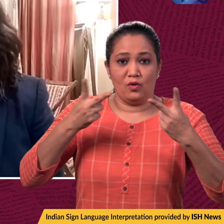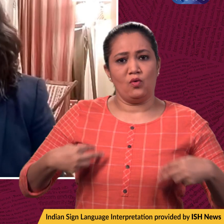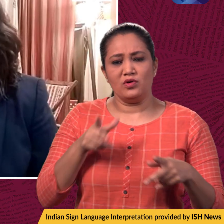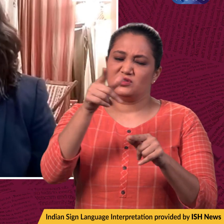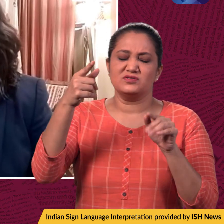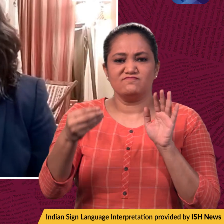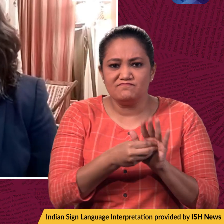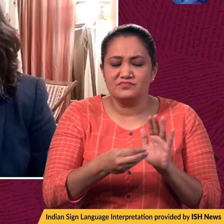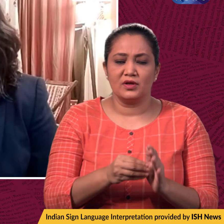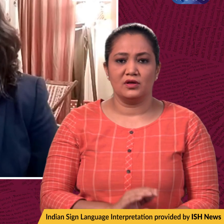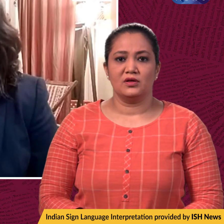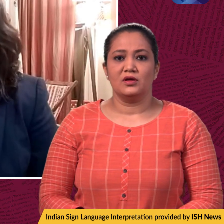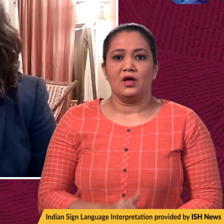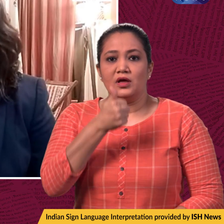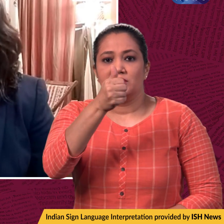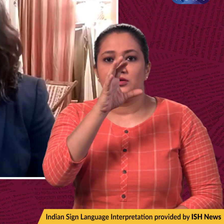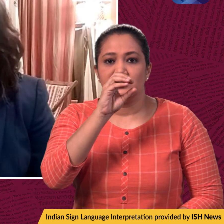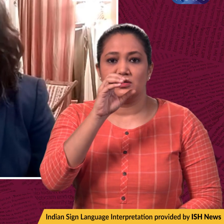found her guilty of taking a